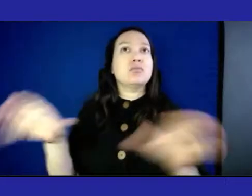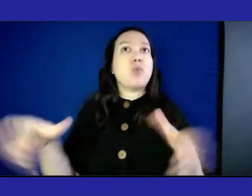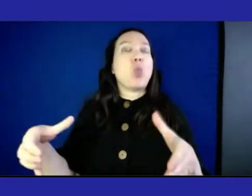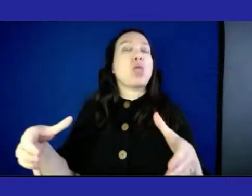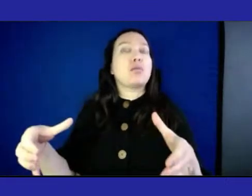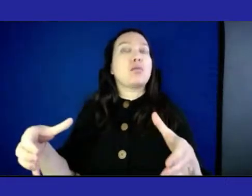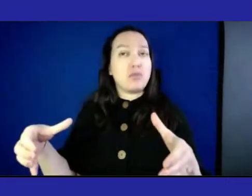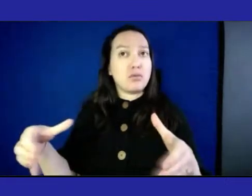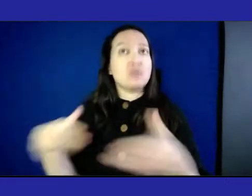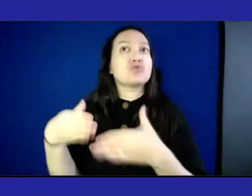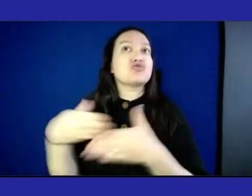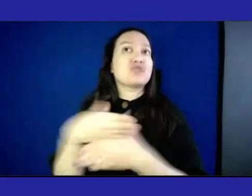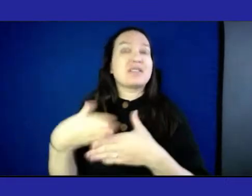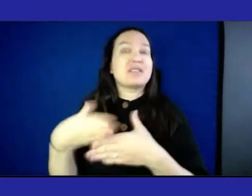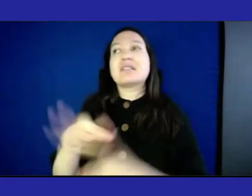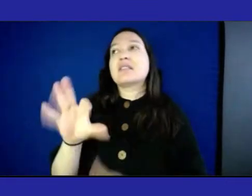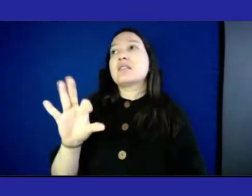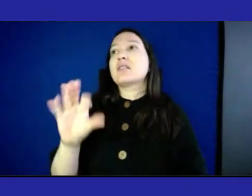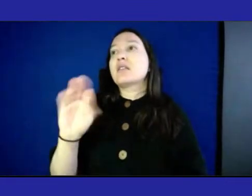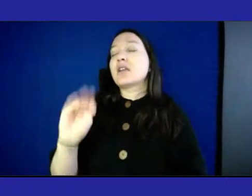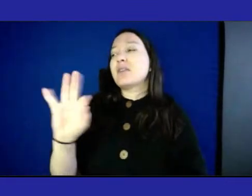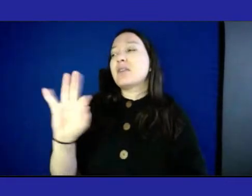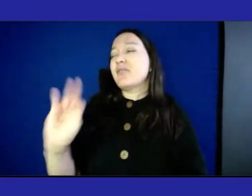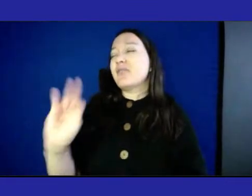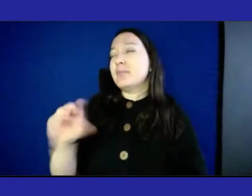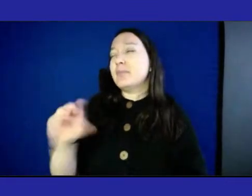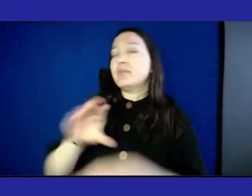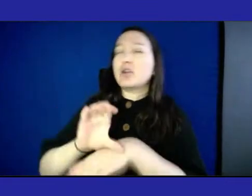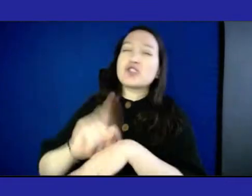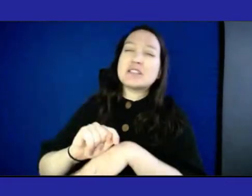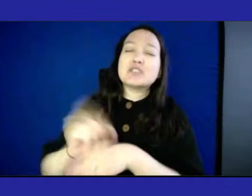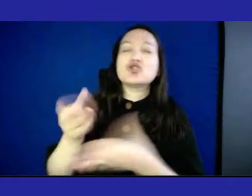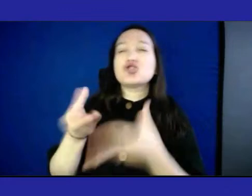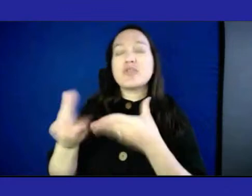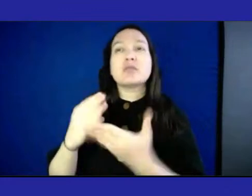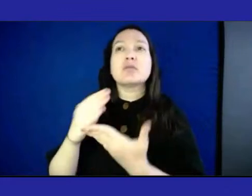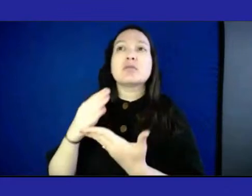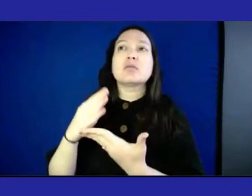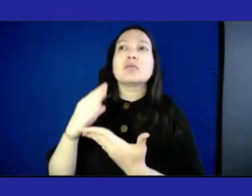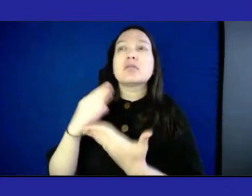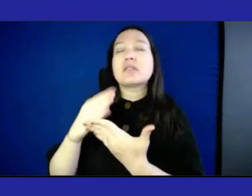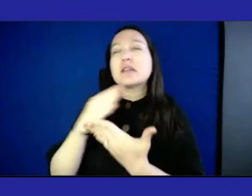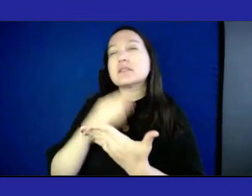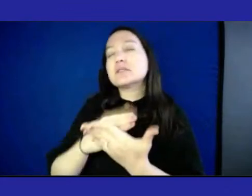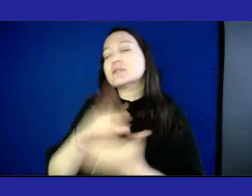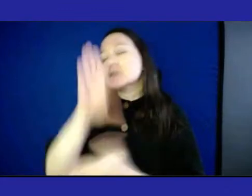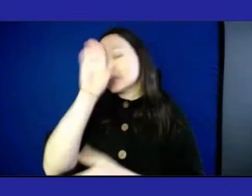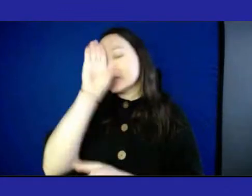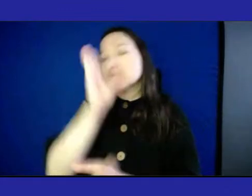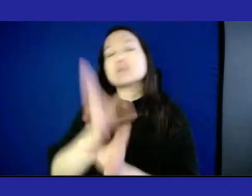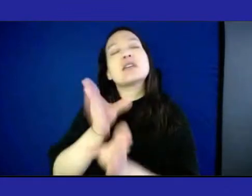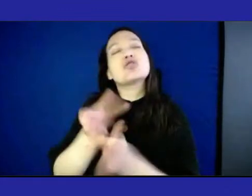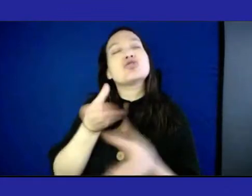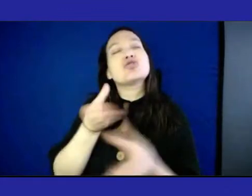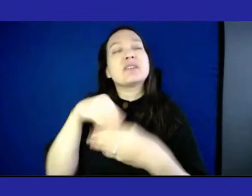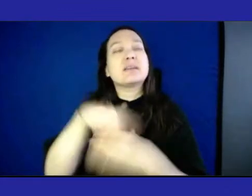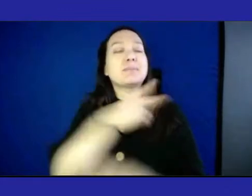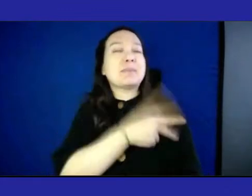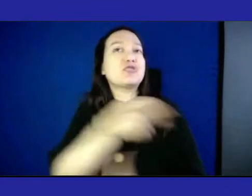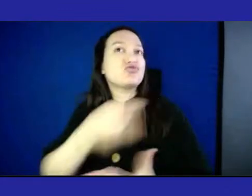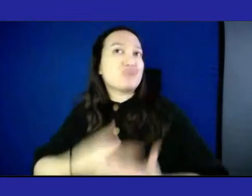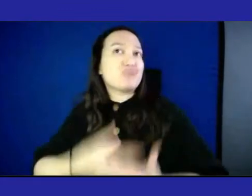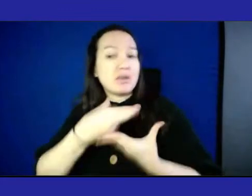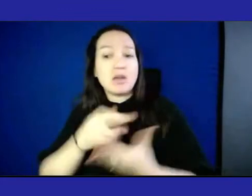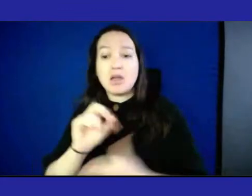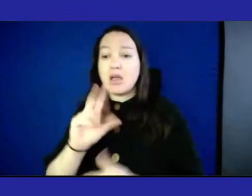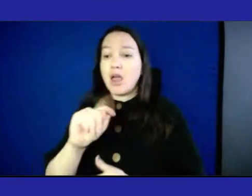sharing MFM consultative services, child and adolescent psych services, inpatient rehab, and outpatient